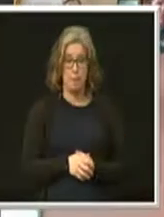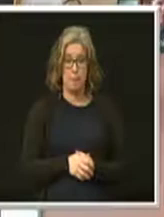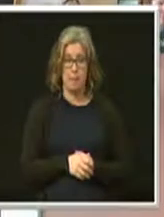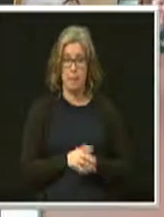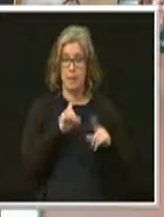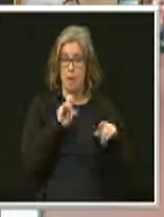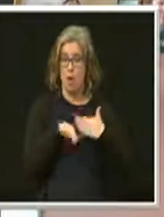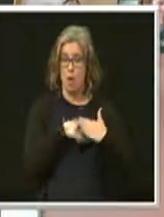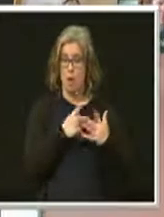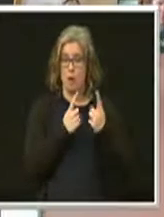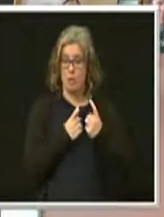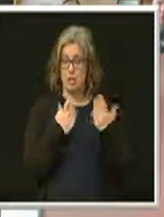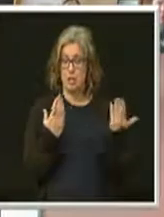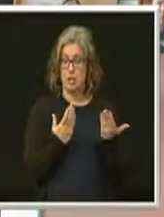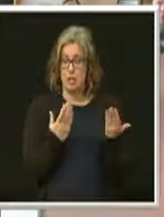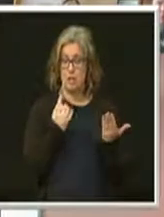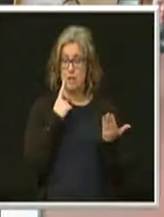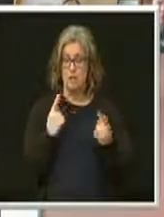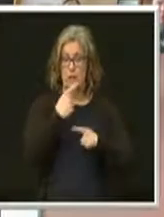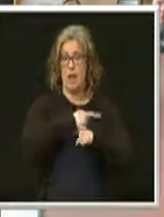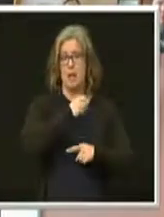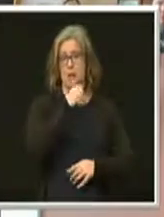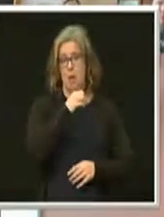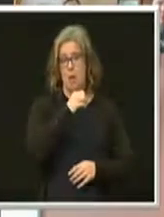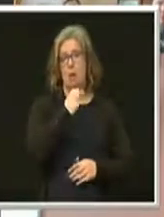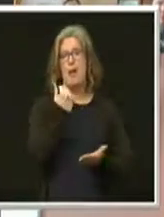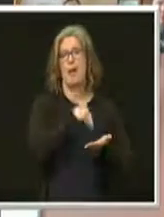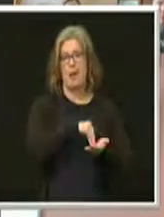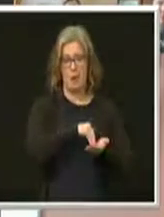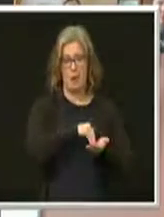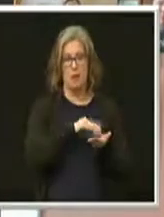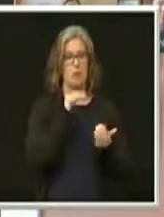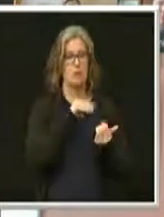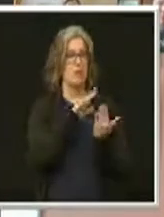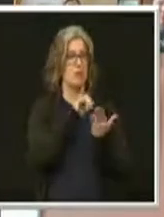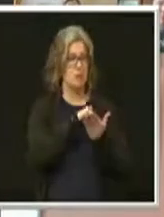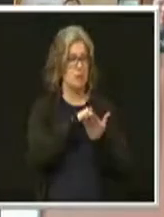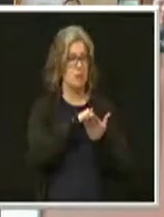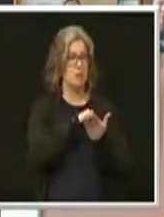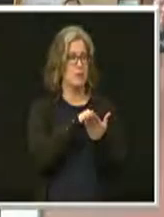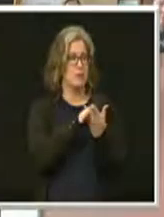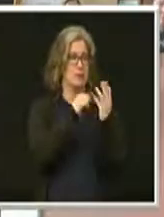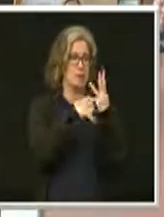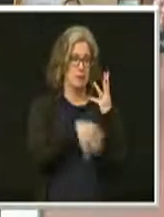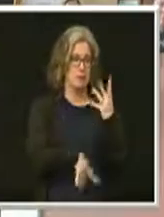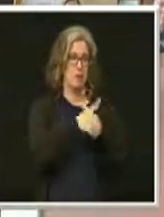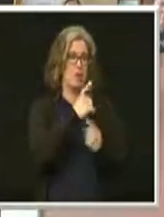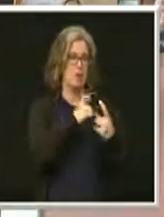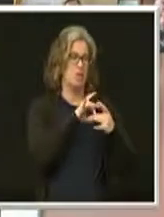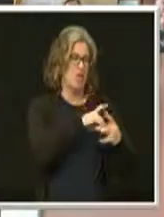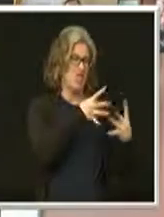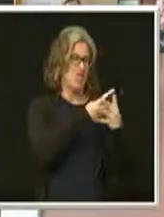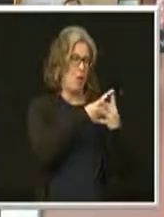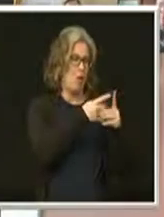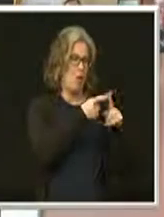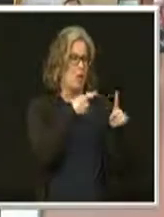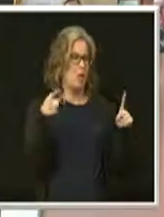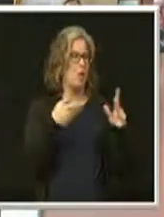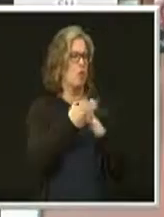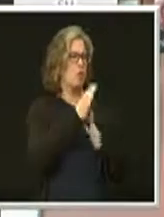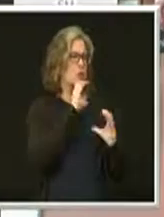our questions here for the day. So again, we'll address this myriad of questions on the